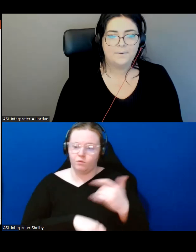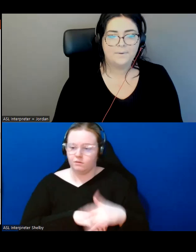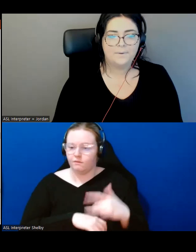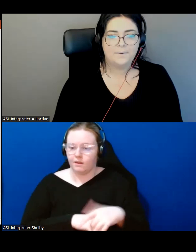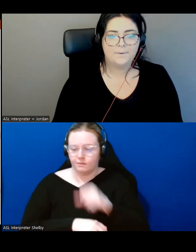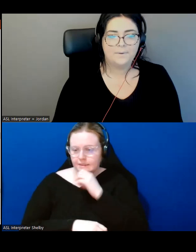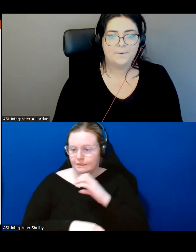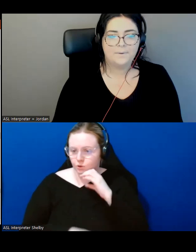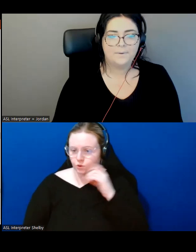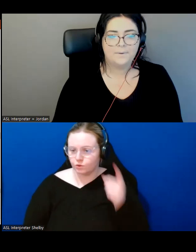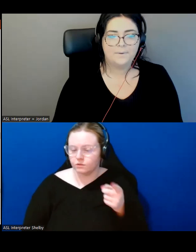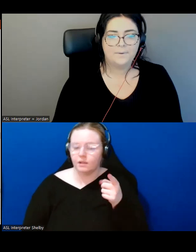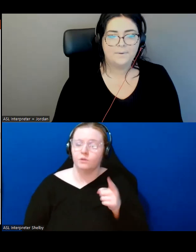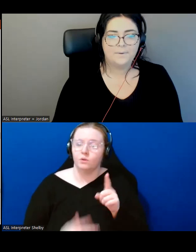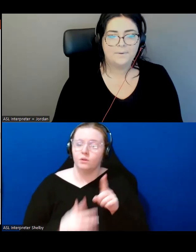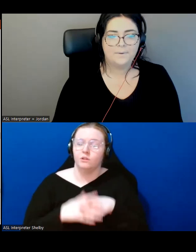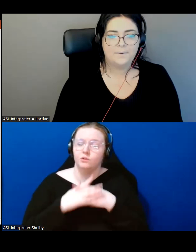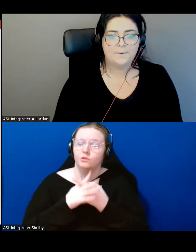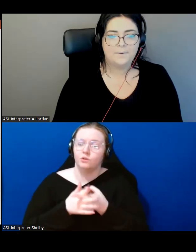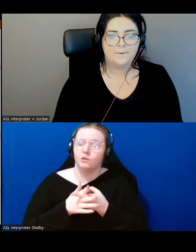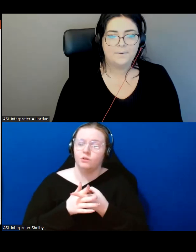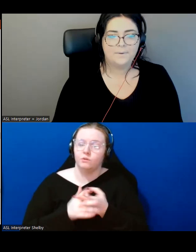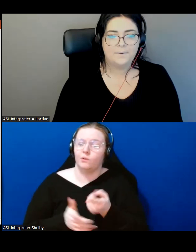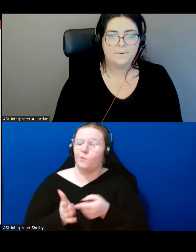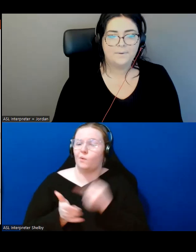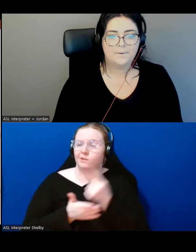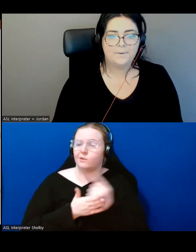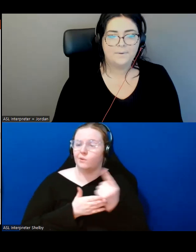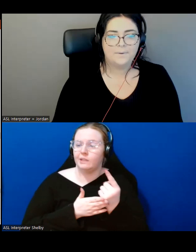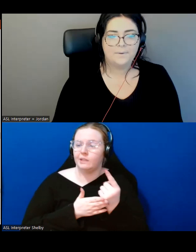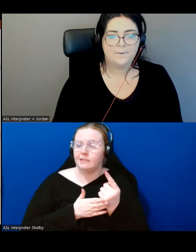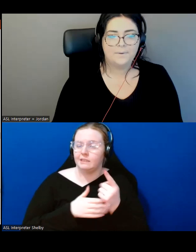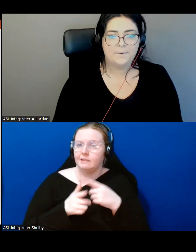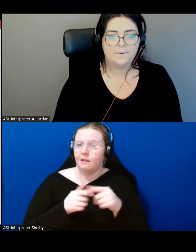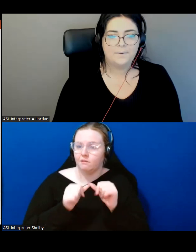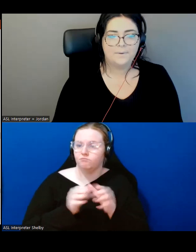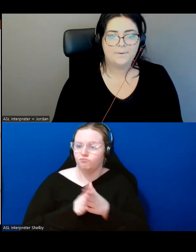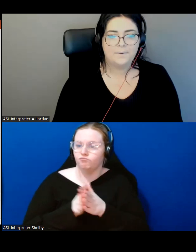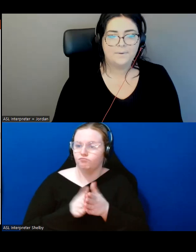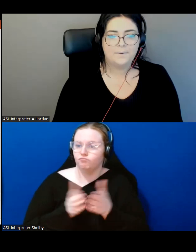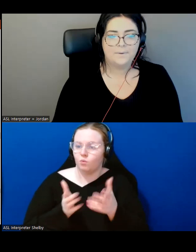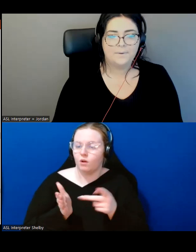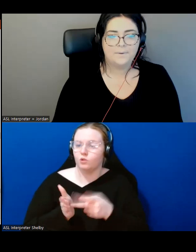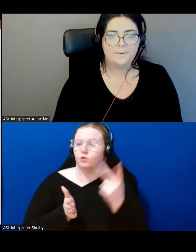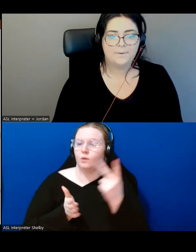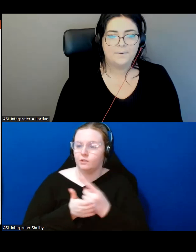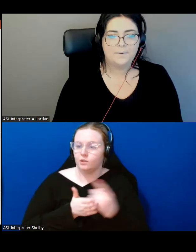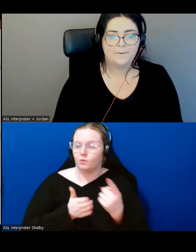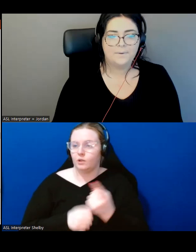out with one session a week that morphed into 2 sessions a week, one in the day, one in the